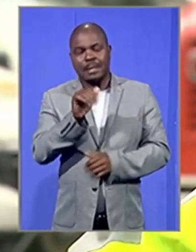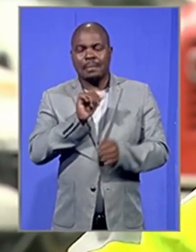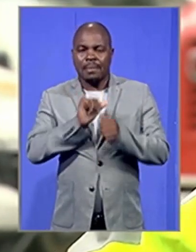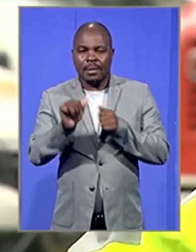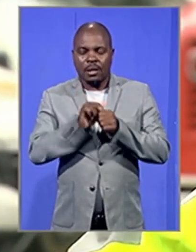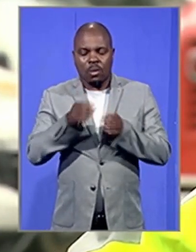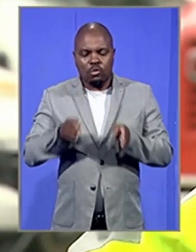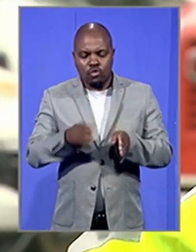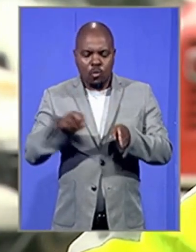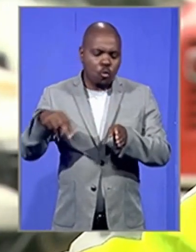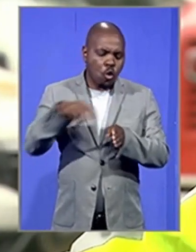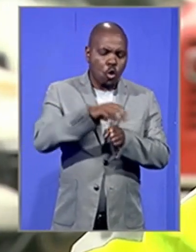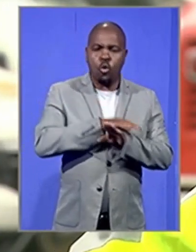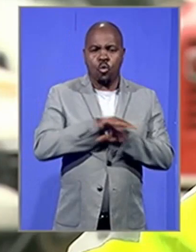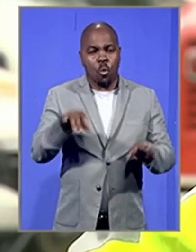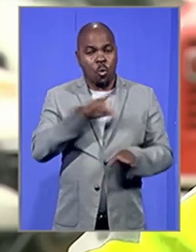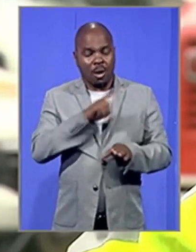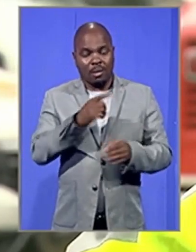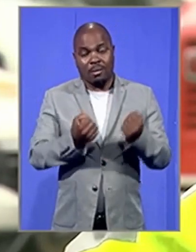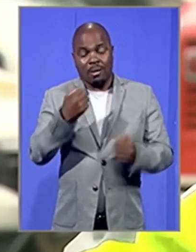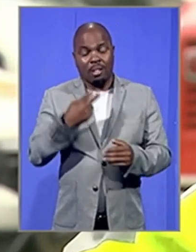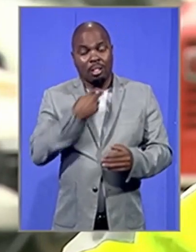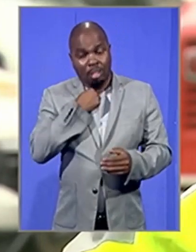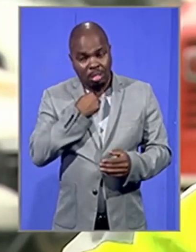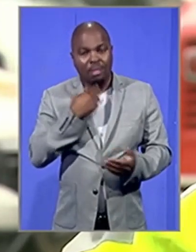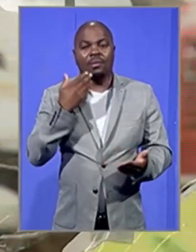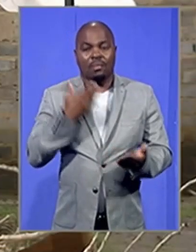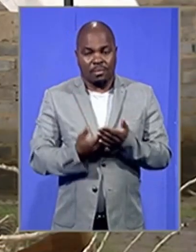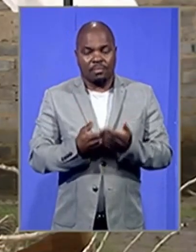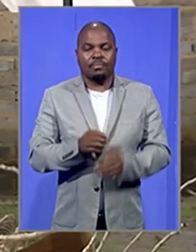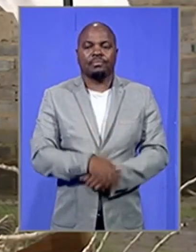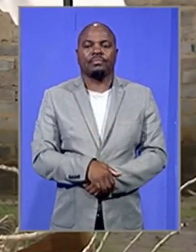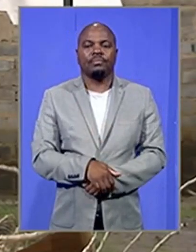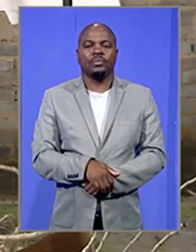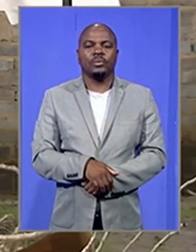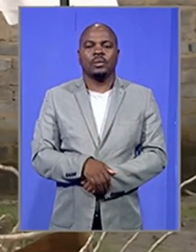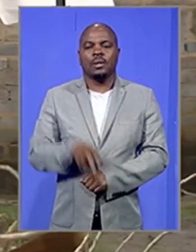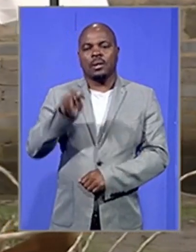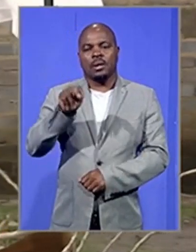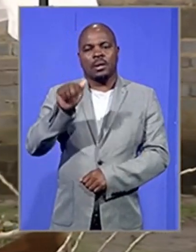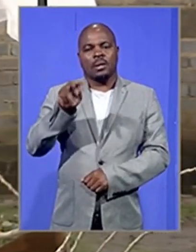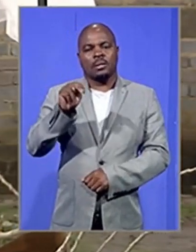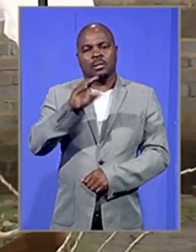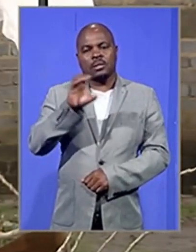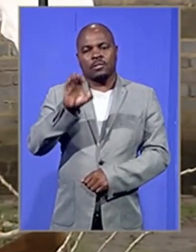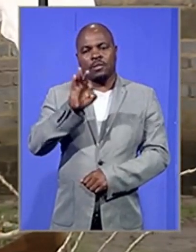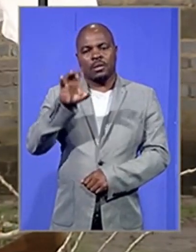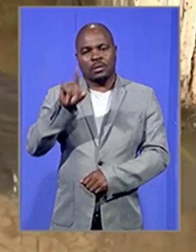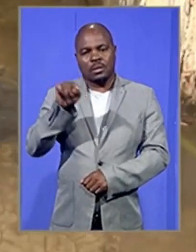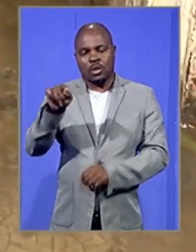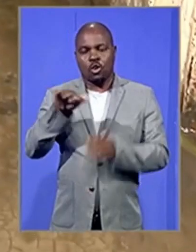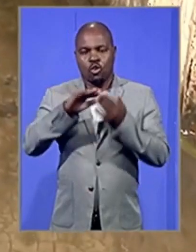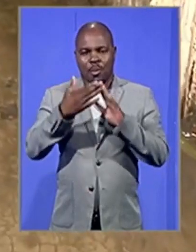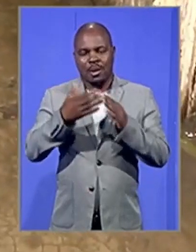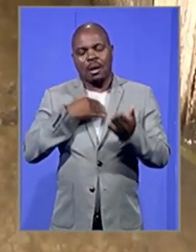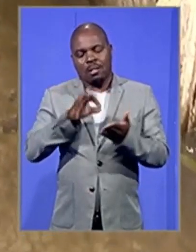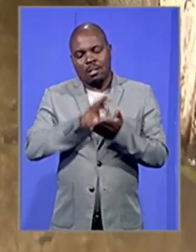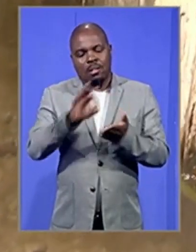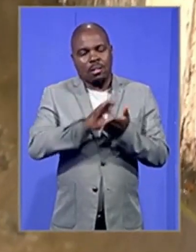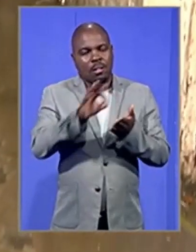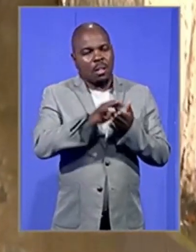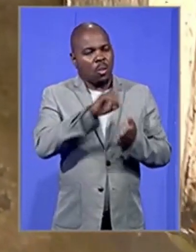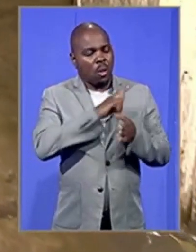these river streams because they might be stuck, while they're trying to cross there. Baagi ba hostele ya Mansfield ba simolotse go phepafatsa go latela dipula